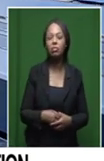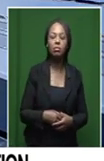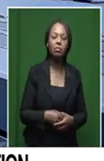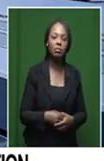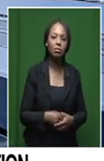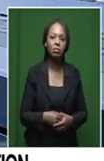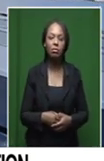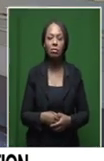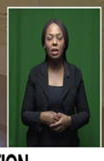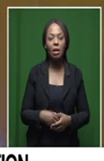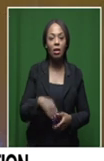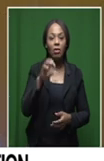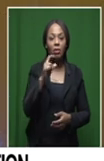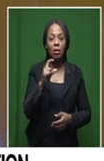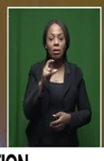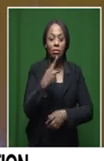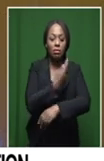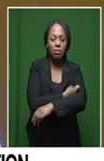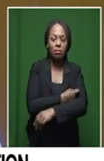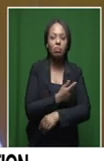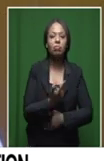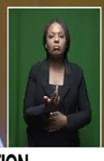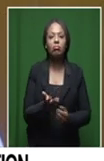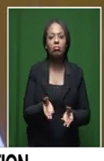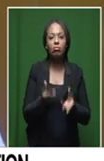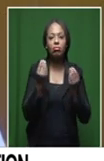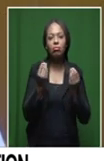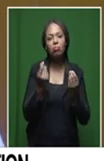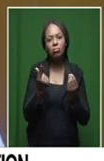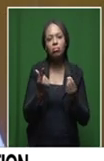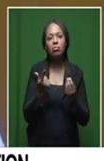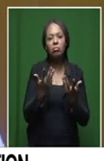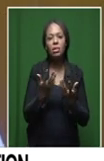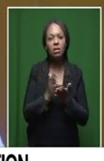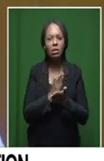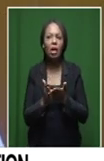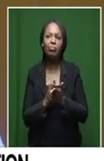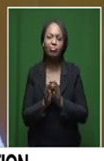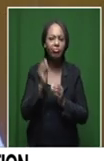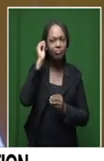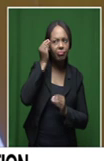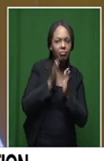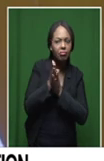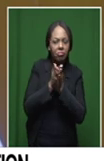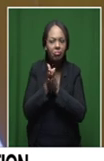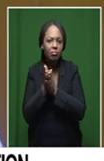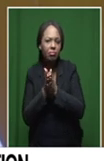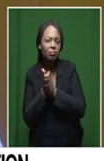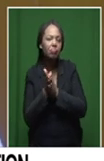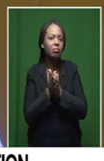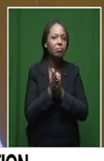So the vaccine rollout has gained traction, and we are starting to see a significant number